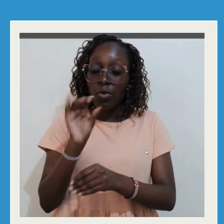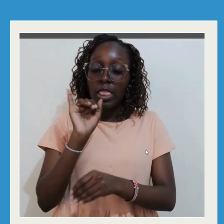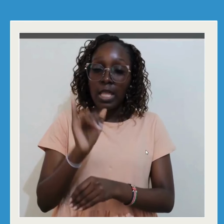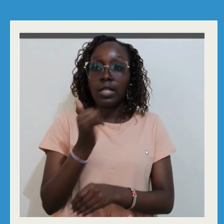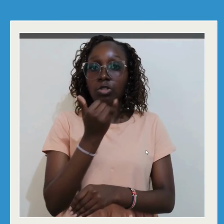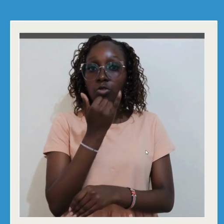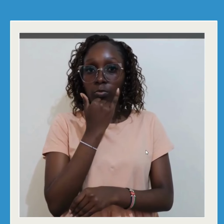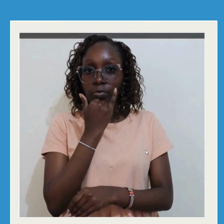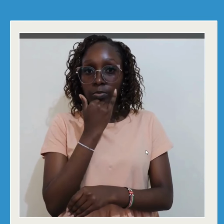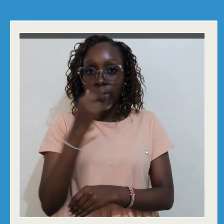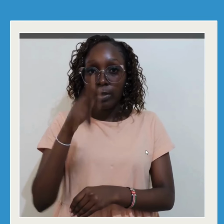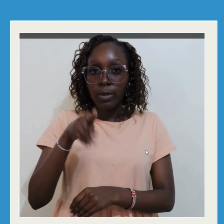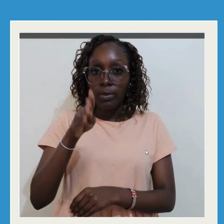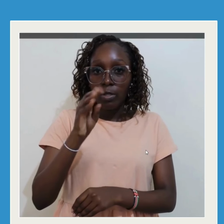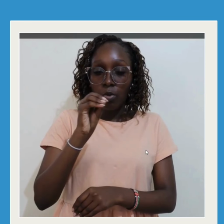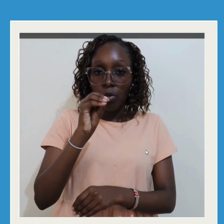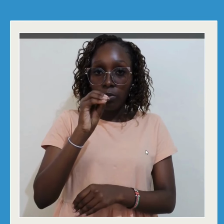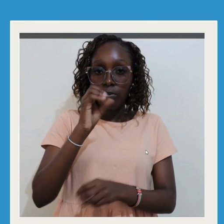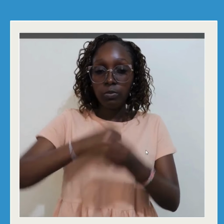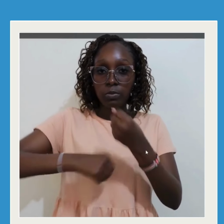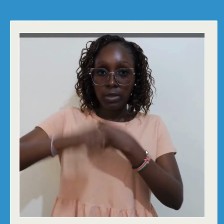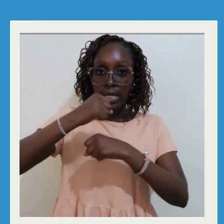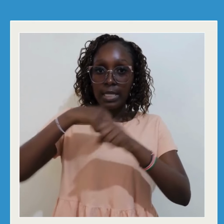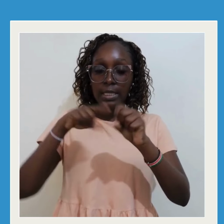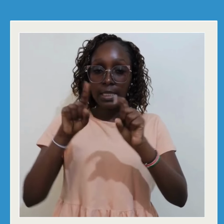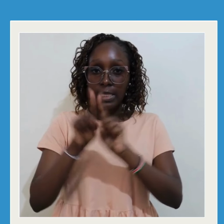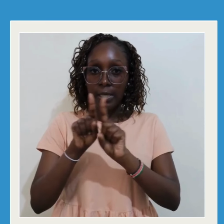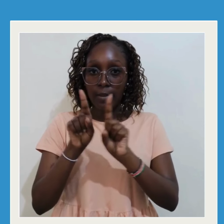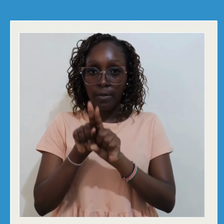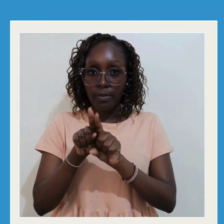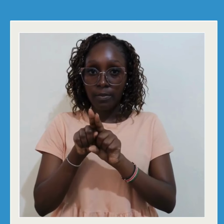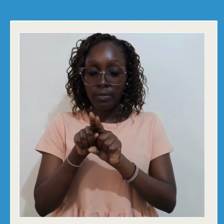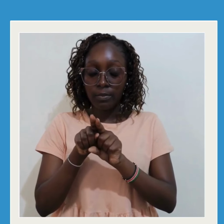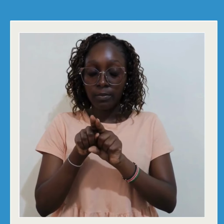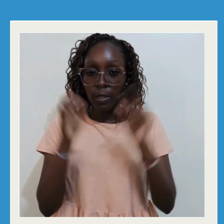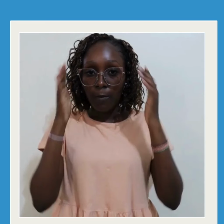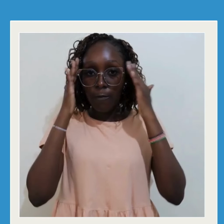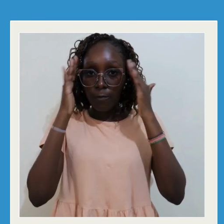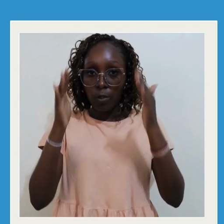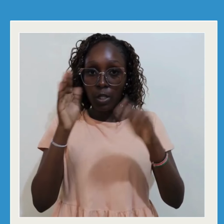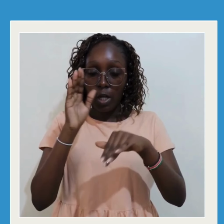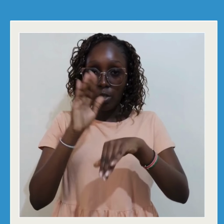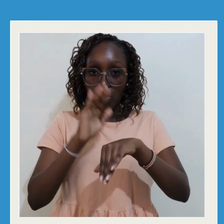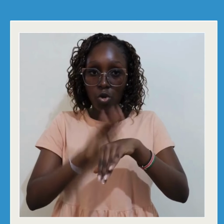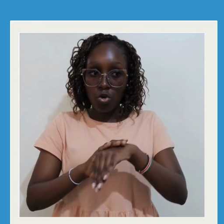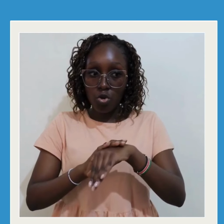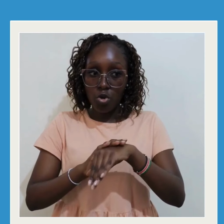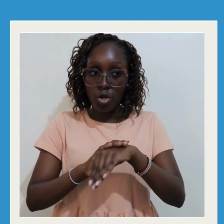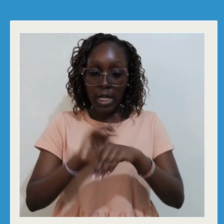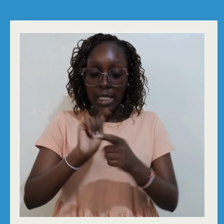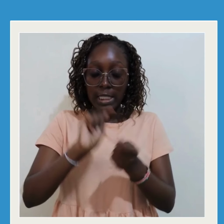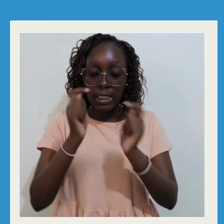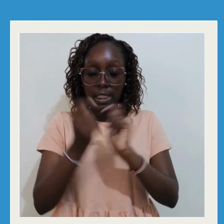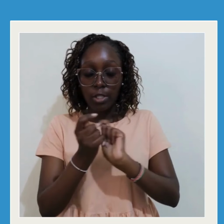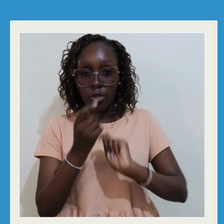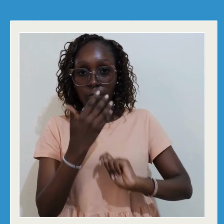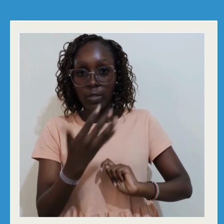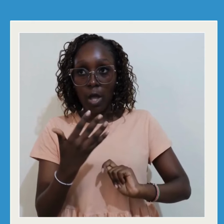The PBO Act also addresses the transition of organizations to public benefits